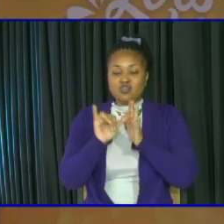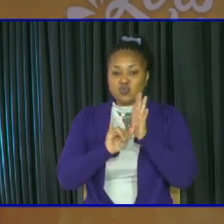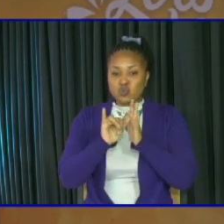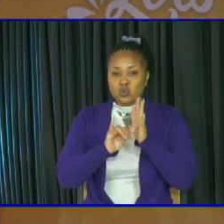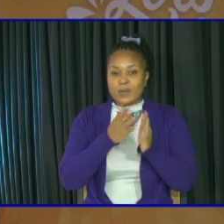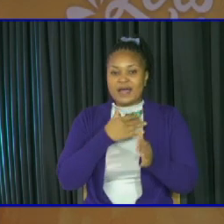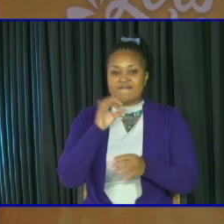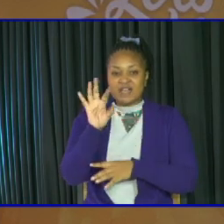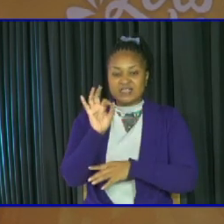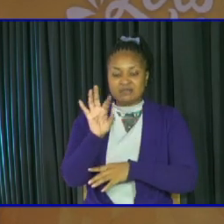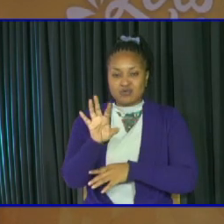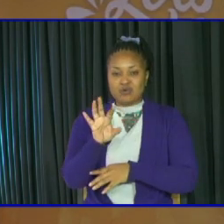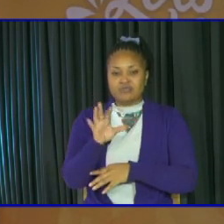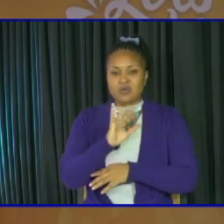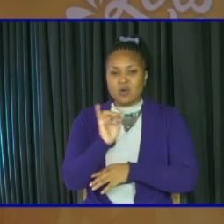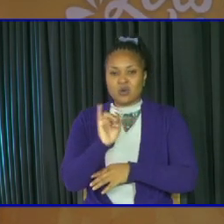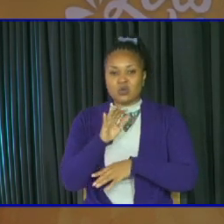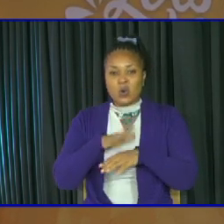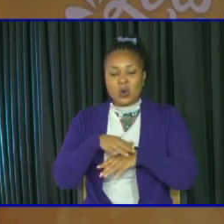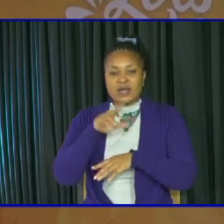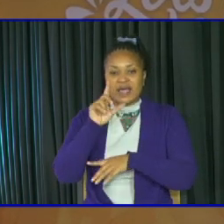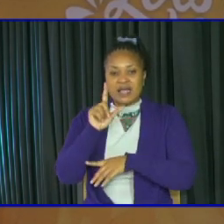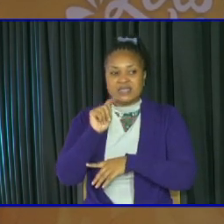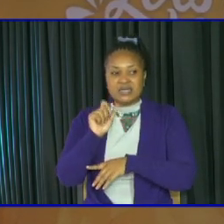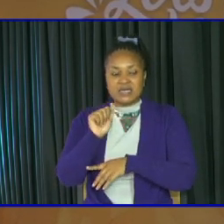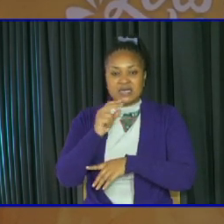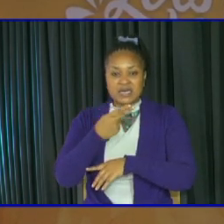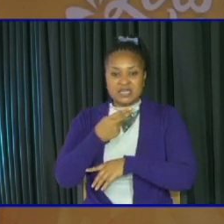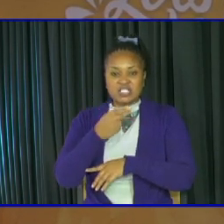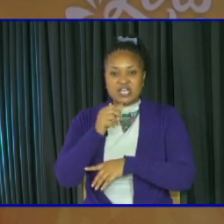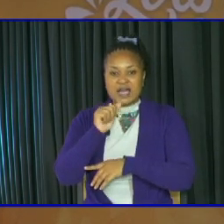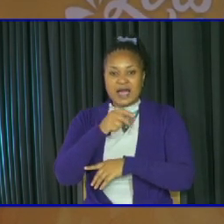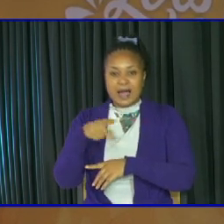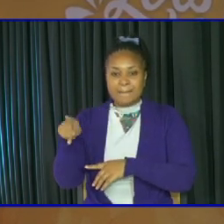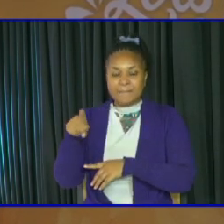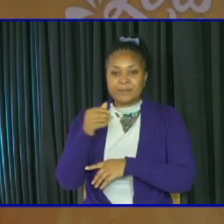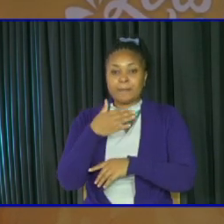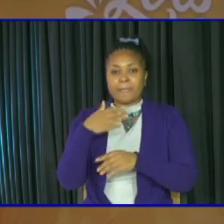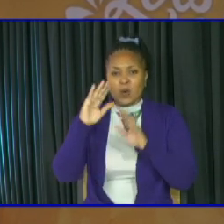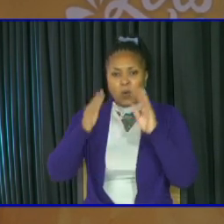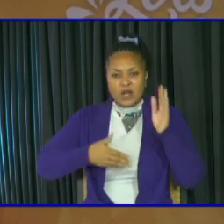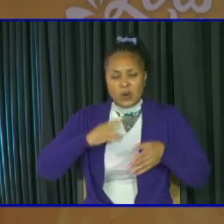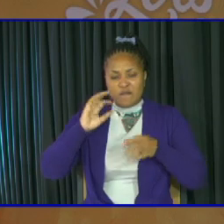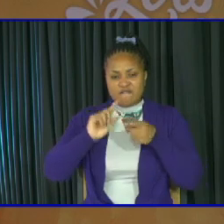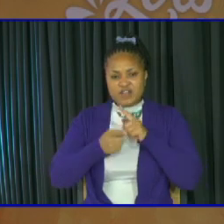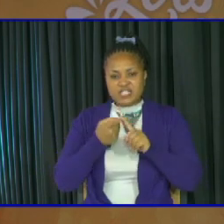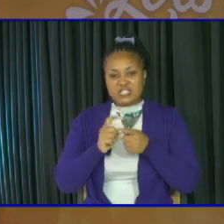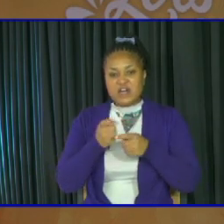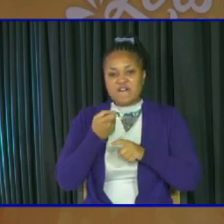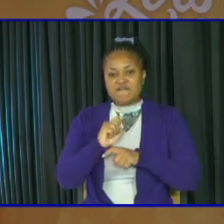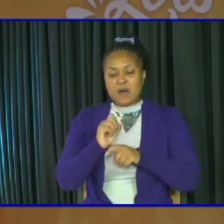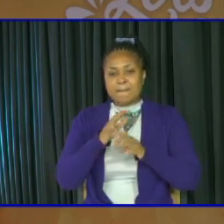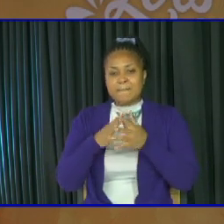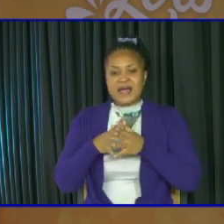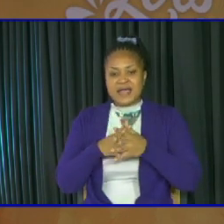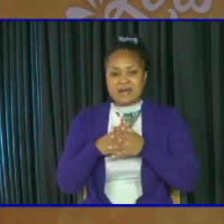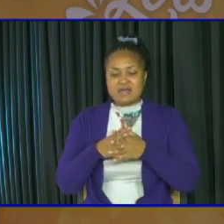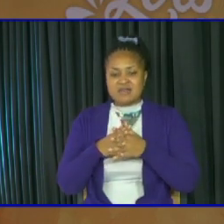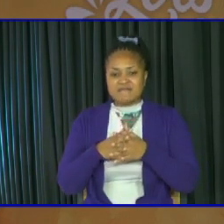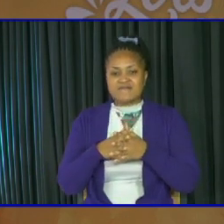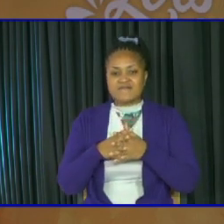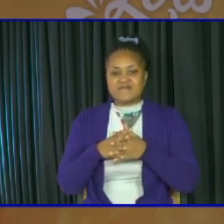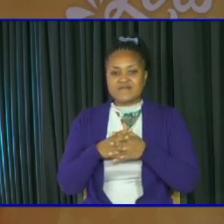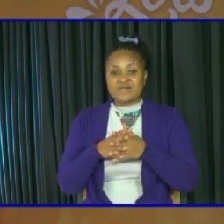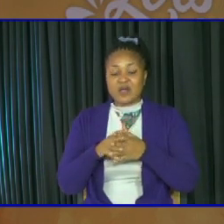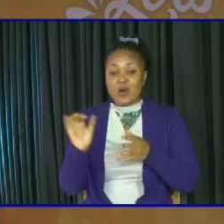on the LTAH app, and we want to welcome this evening our friends from the Perrine Seventh-day Adventist Church in Miami, Florida, and also our friends